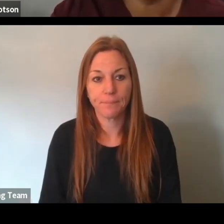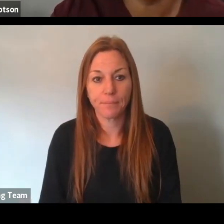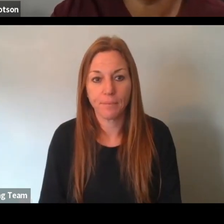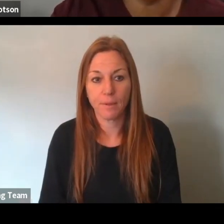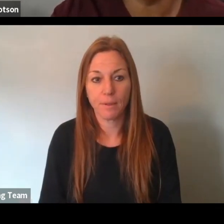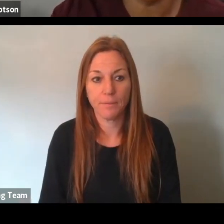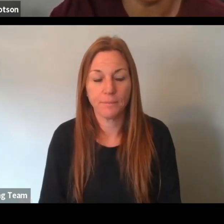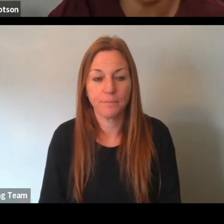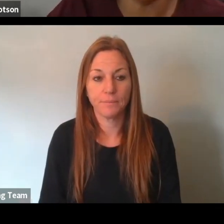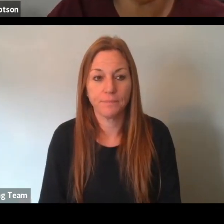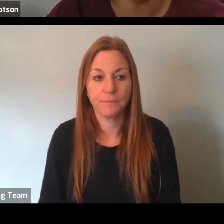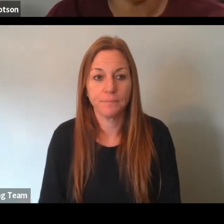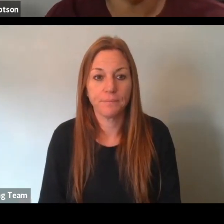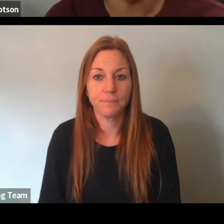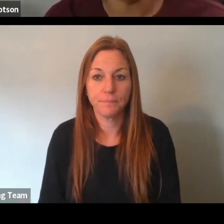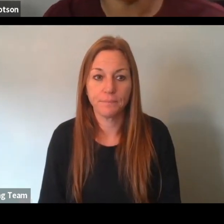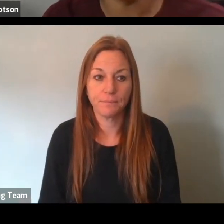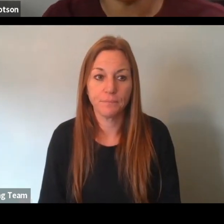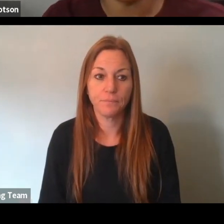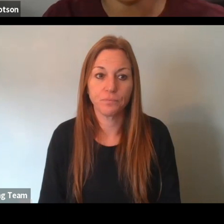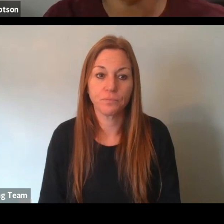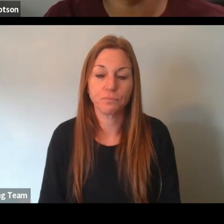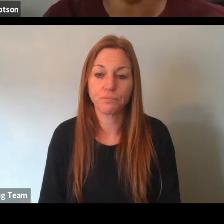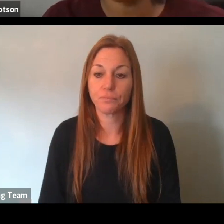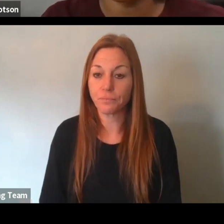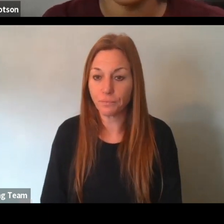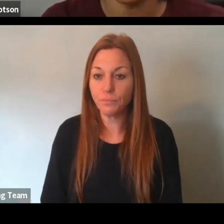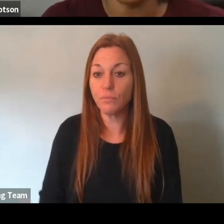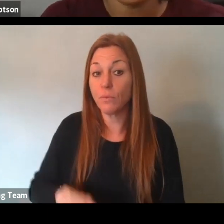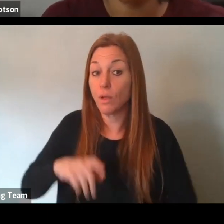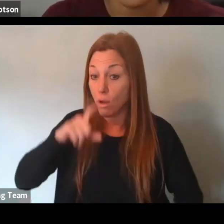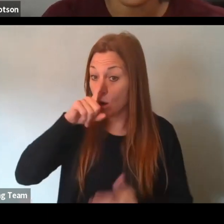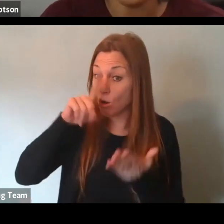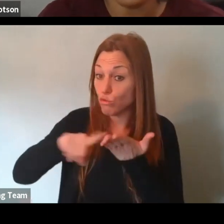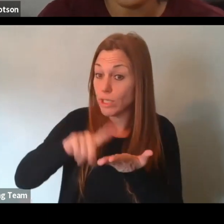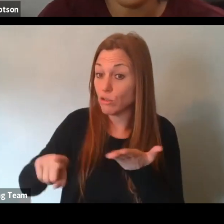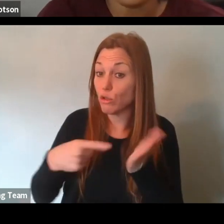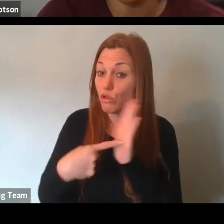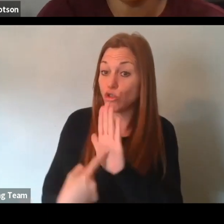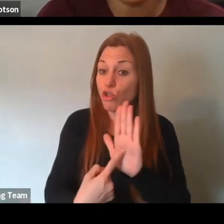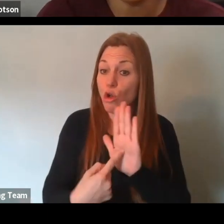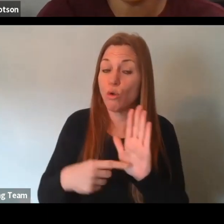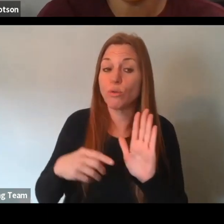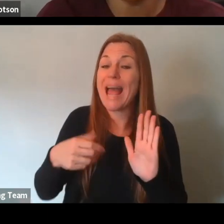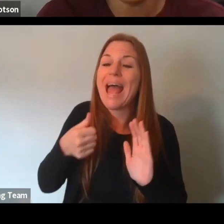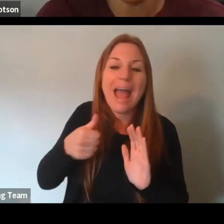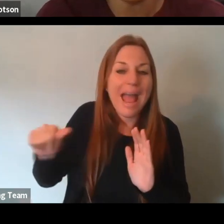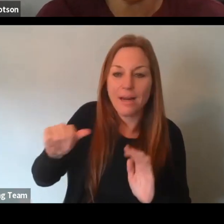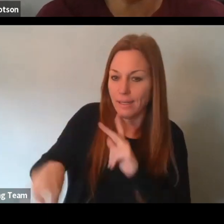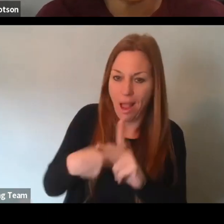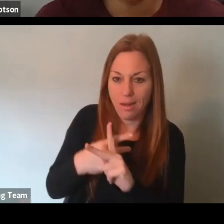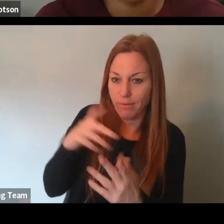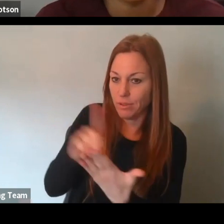The research shows that discrimination of any sort, and this can be due to race or any other factor